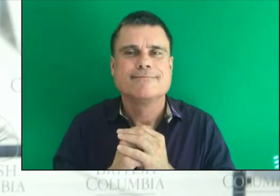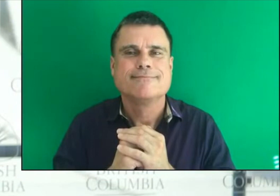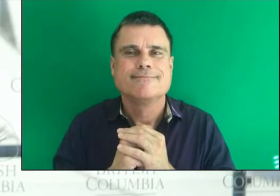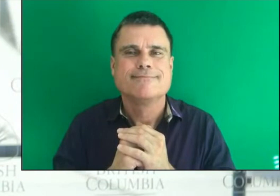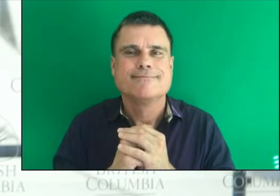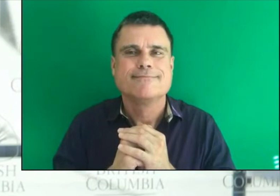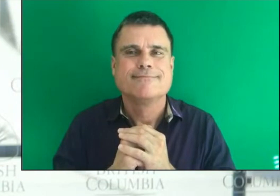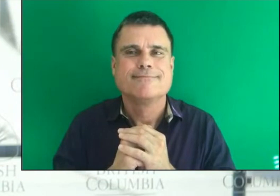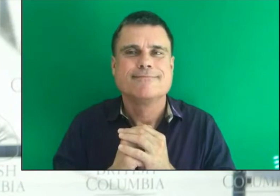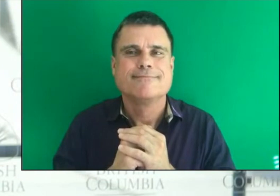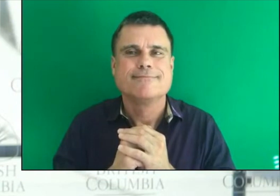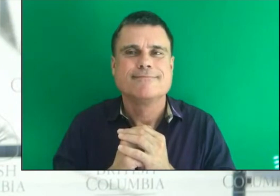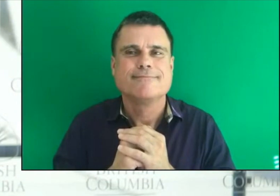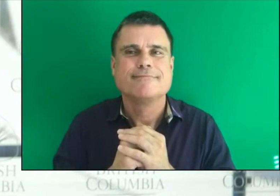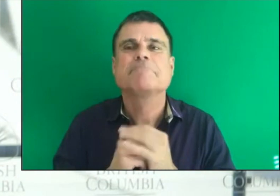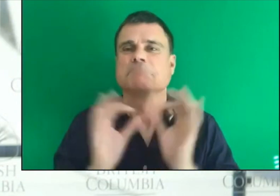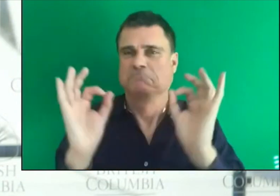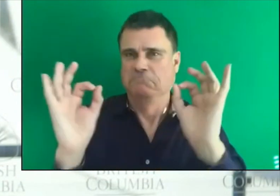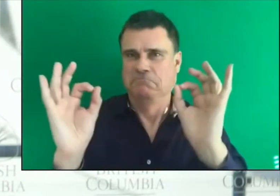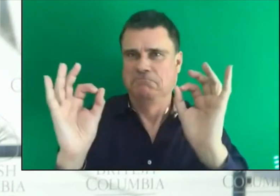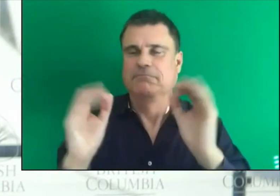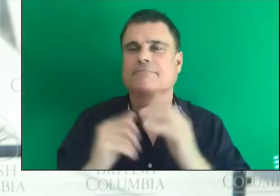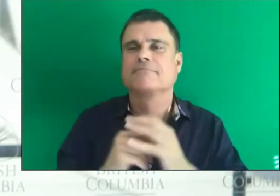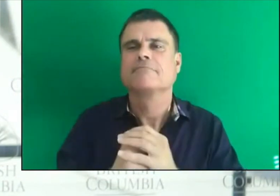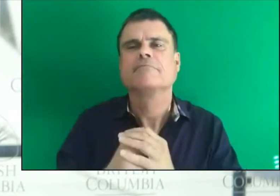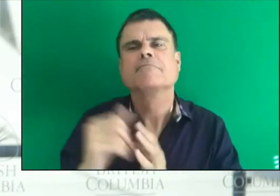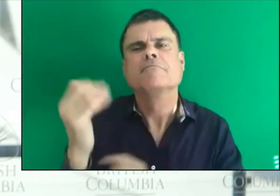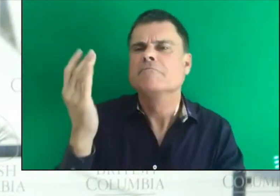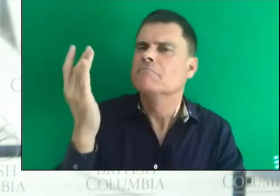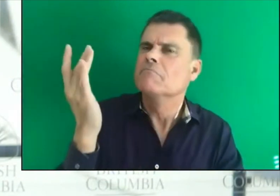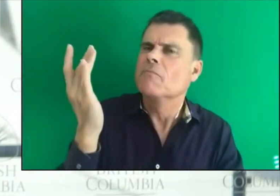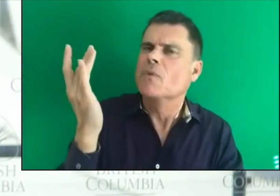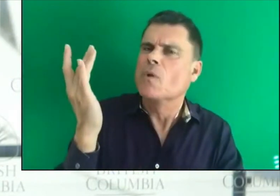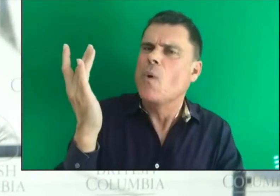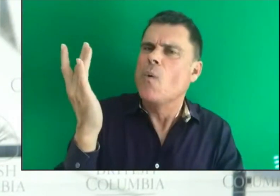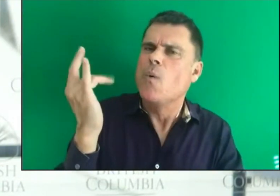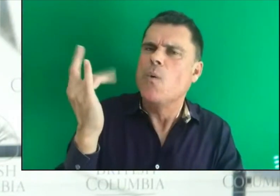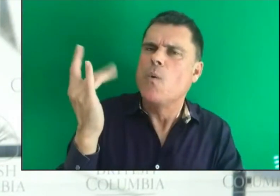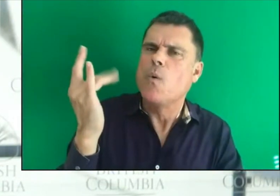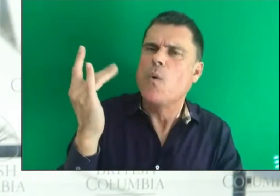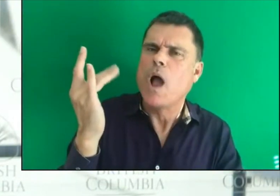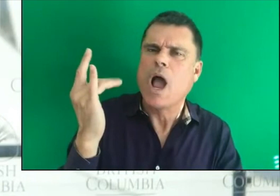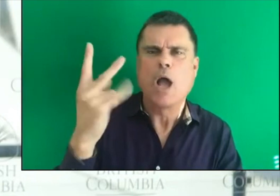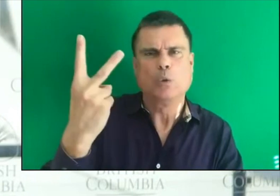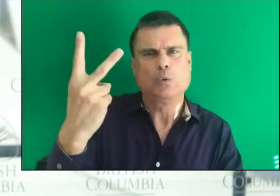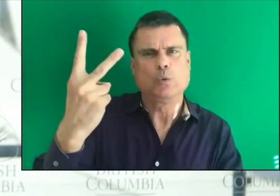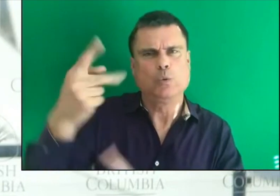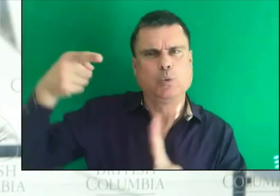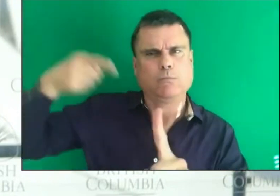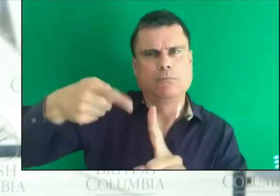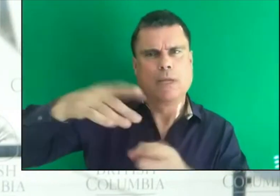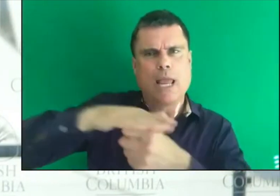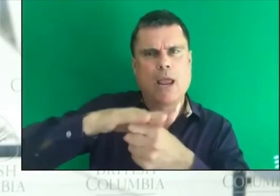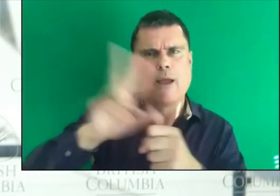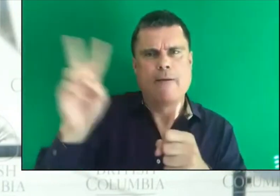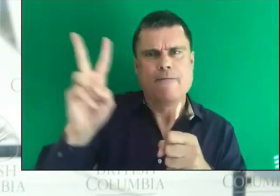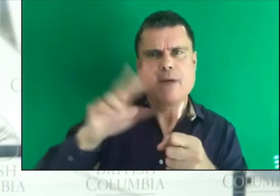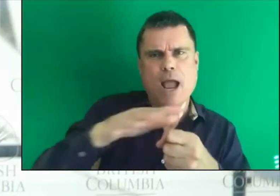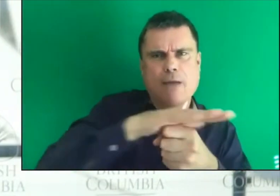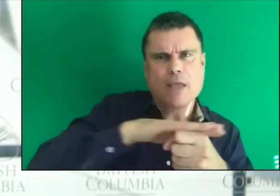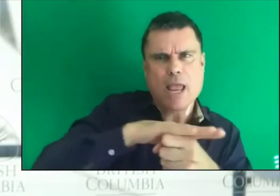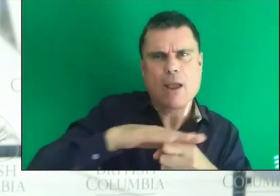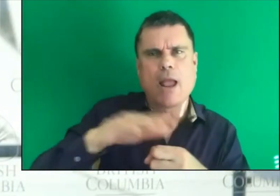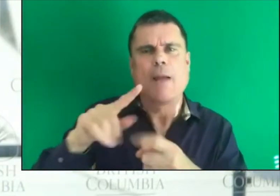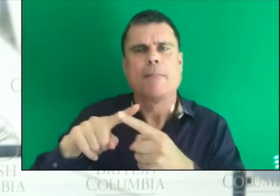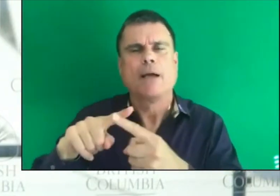Can you okay now? Yes, we can hear you. Okay, great. Wonderful. I was just wondering, I know, for the course of